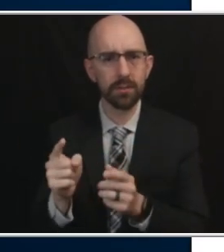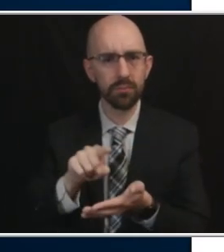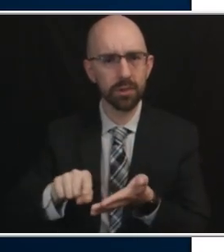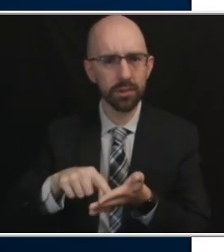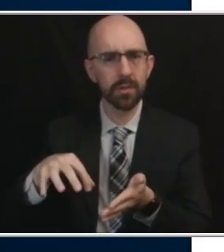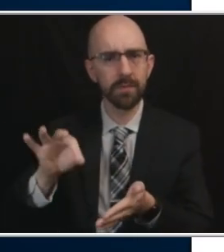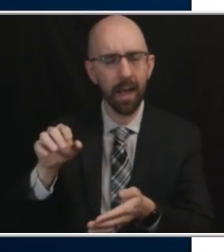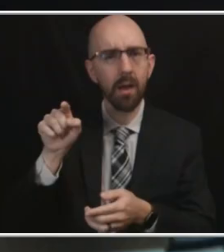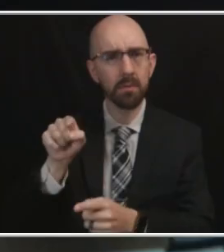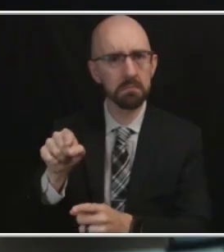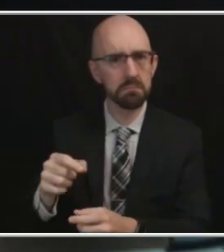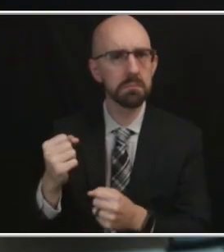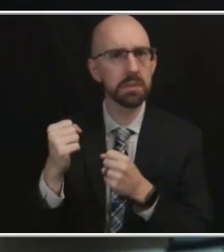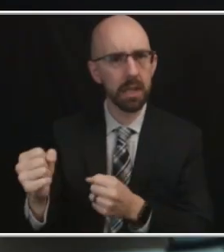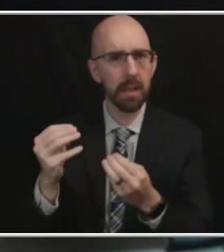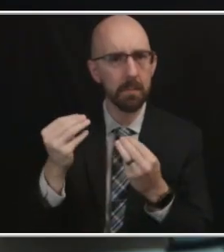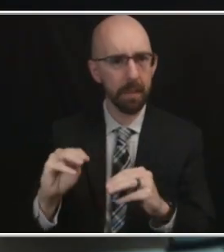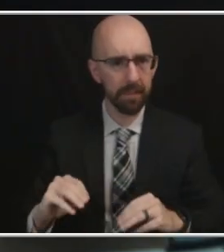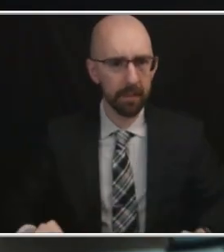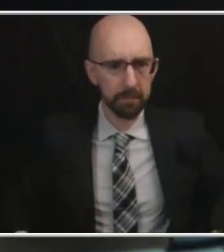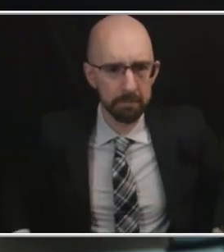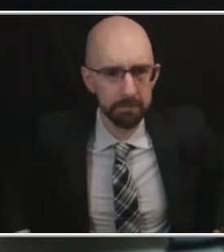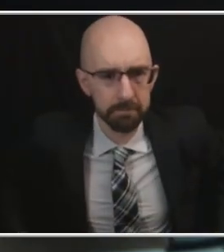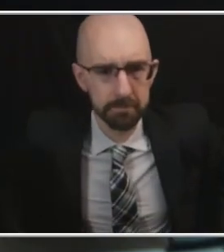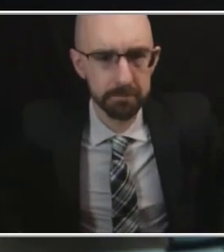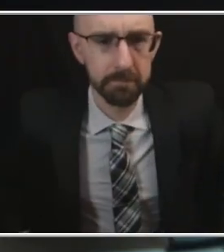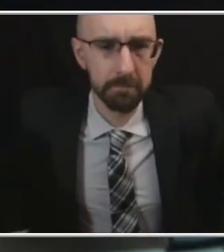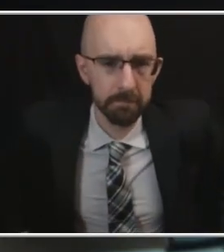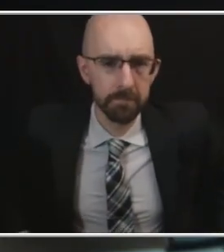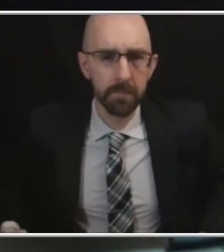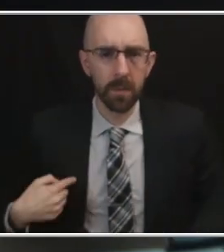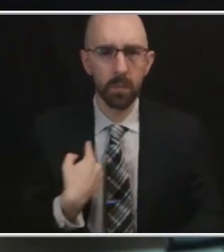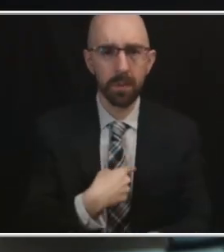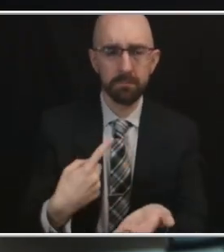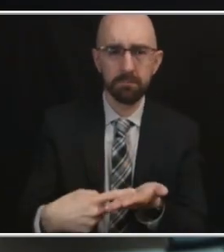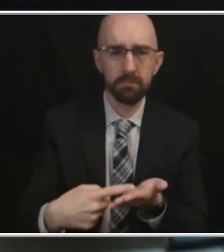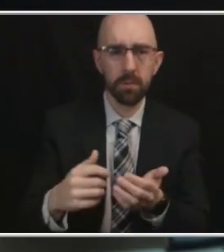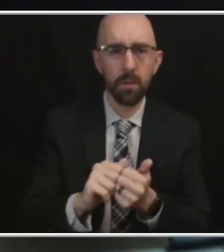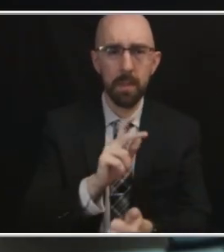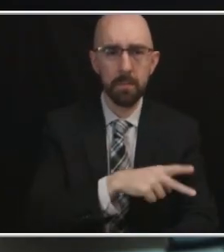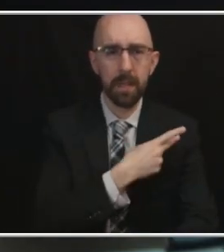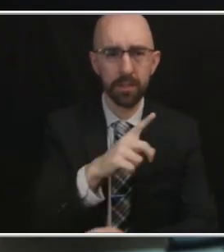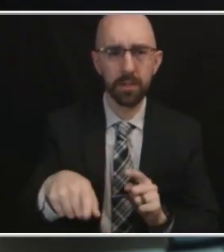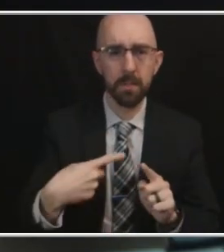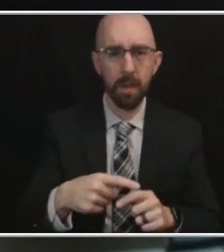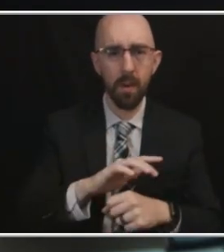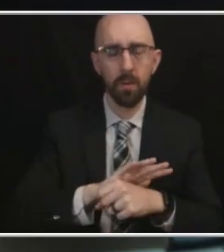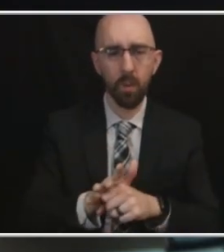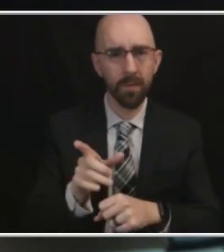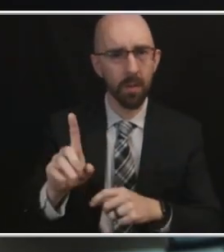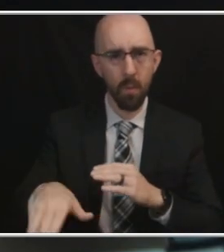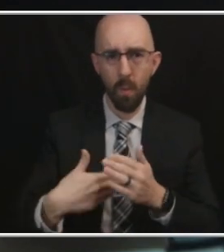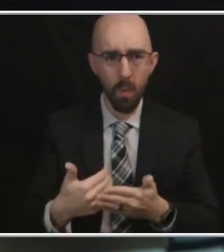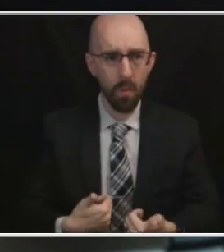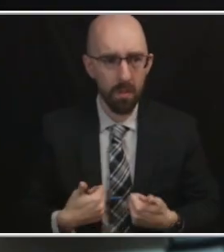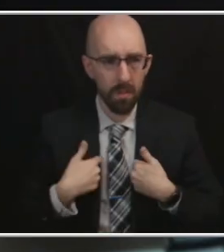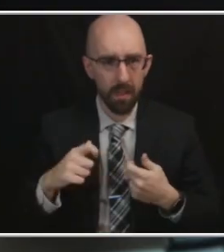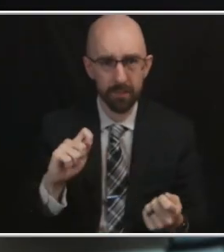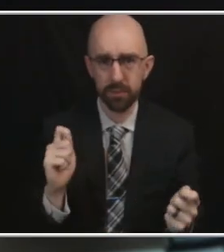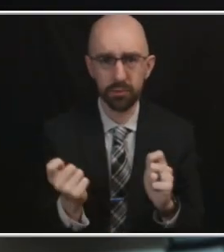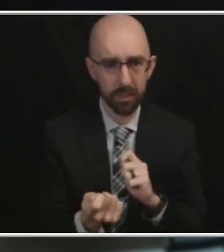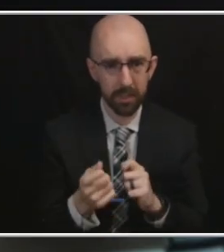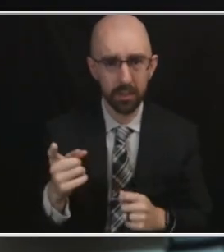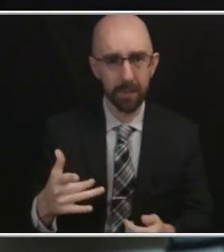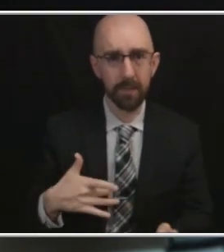methodology. We talk to our patients with long COVID. Often their whole life has changed, and they do feel like